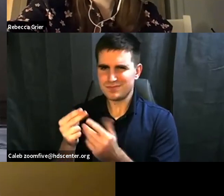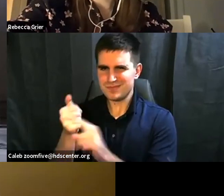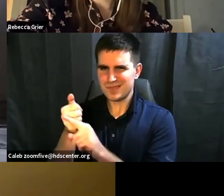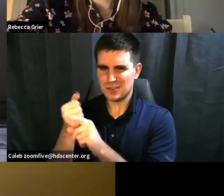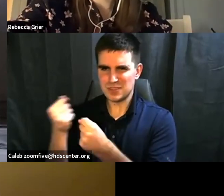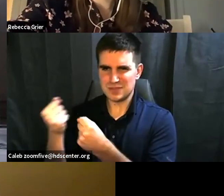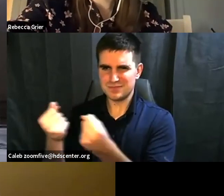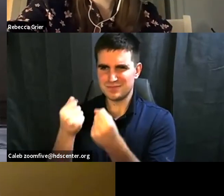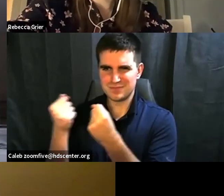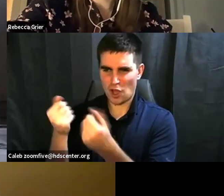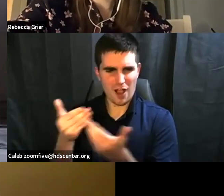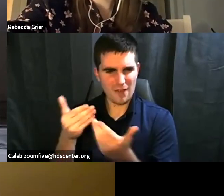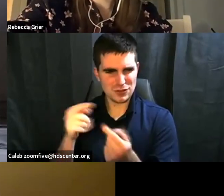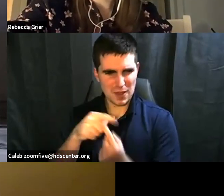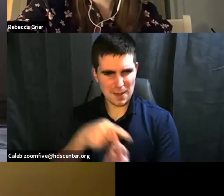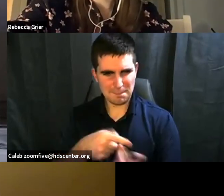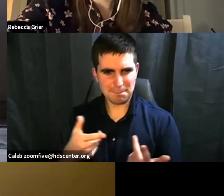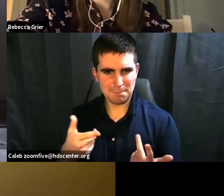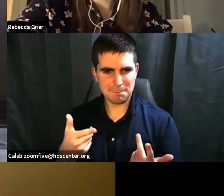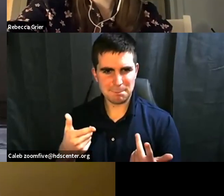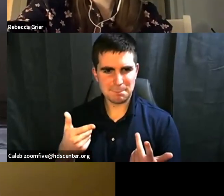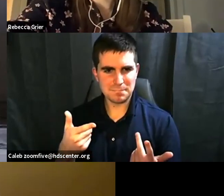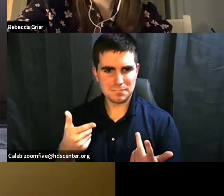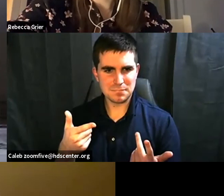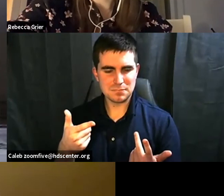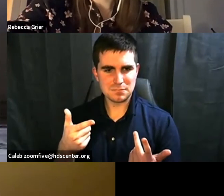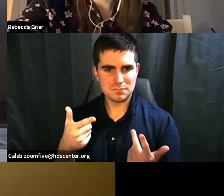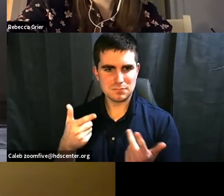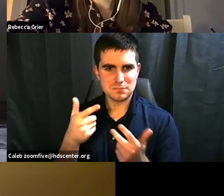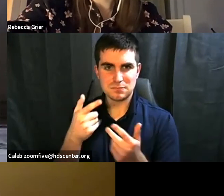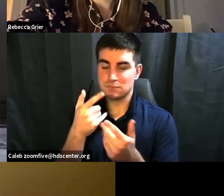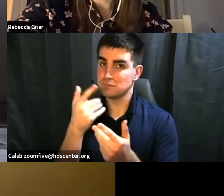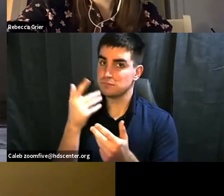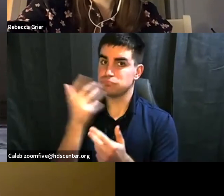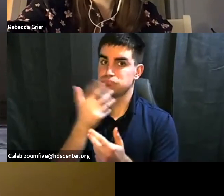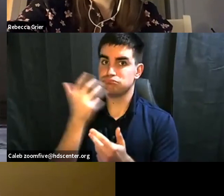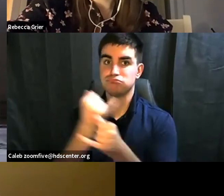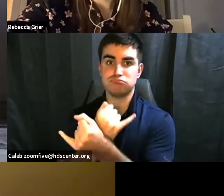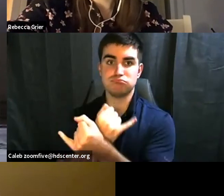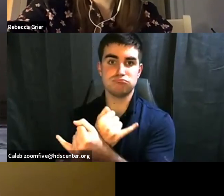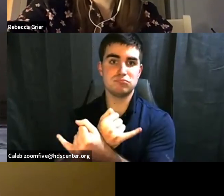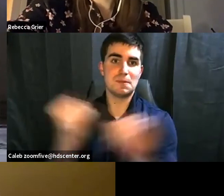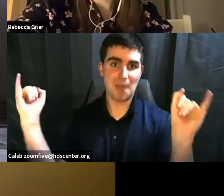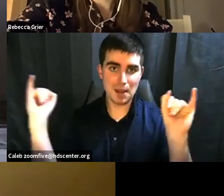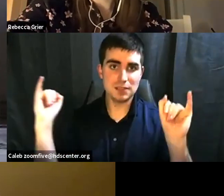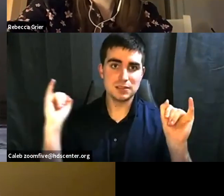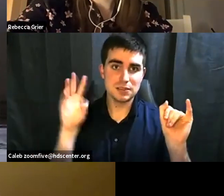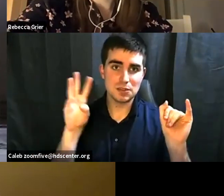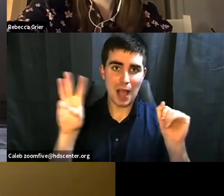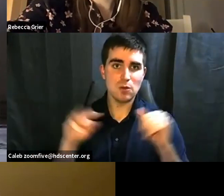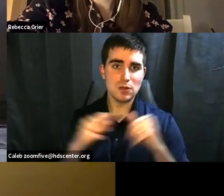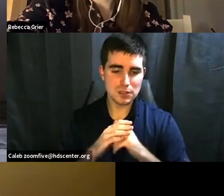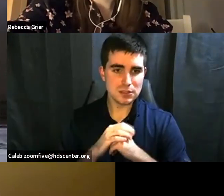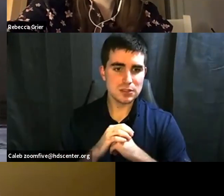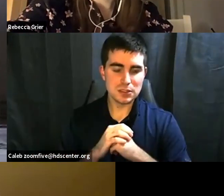vehicle offers him is an unimaginable independence. But it would be necessary that for